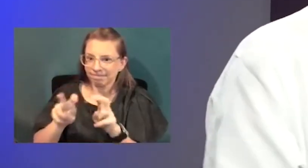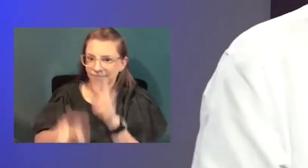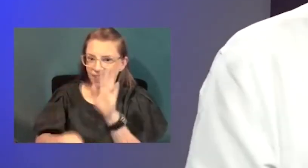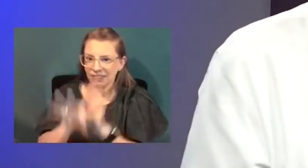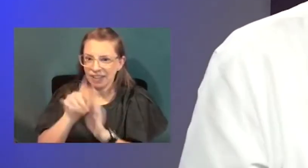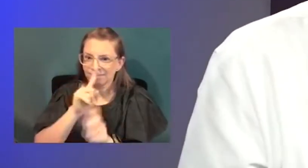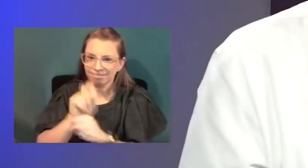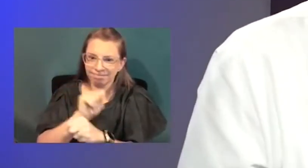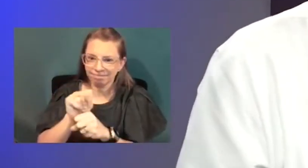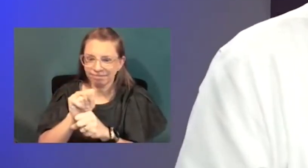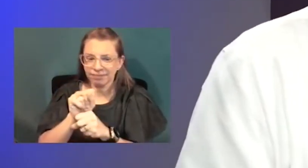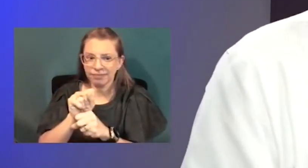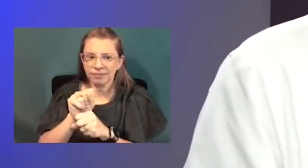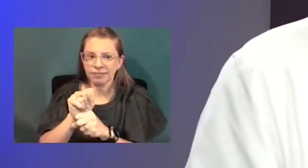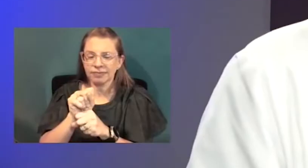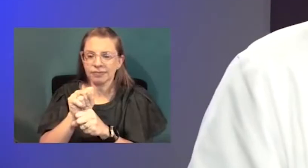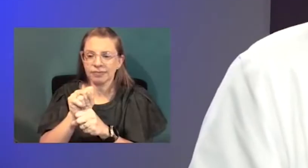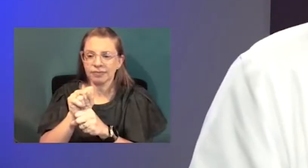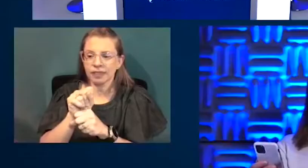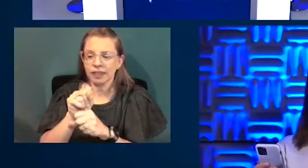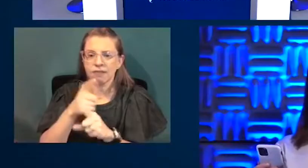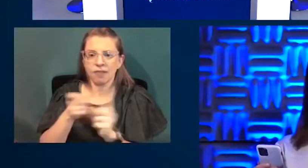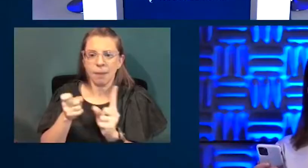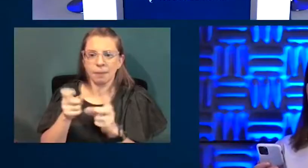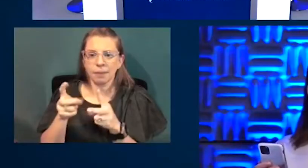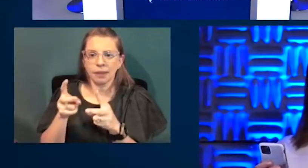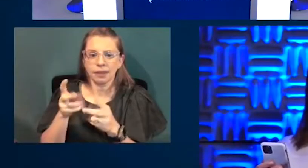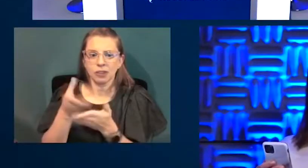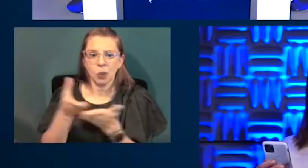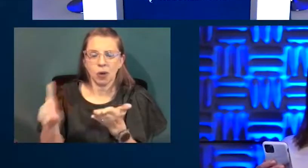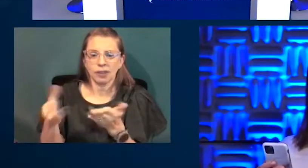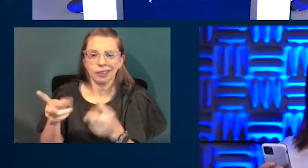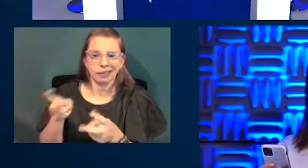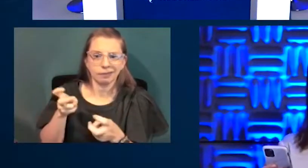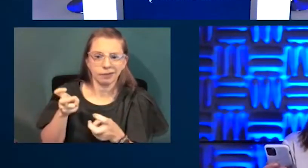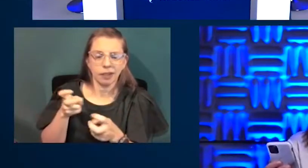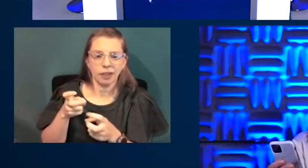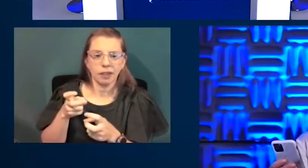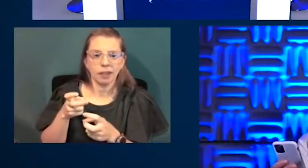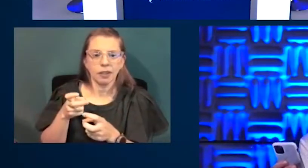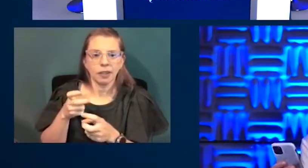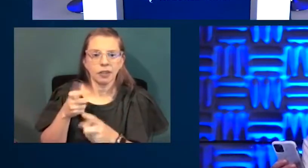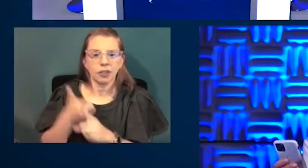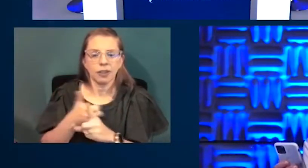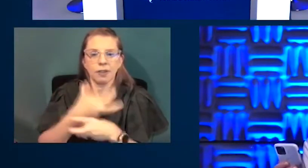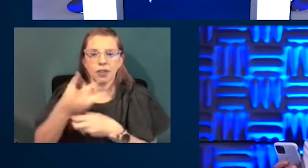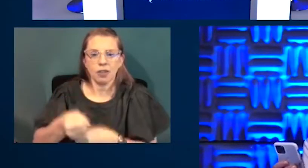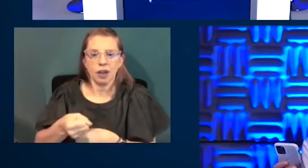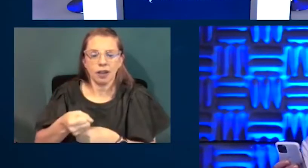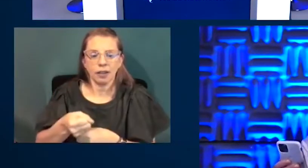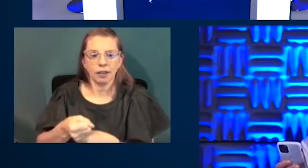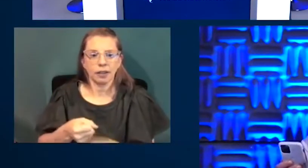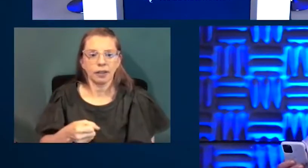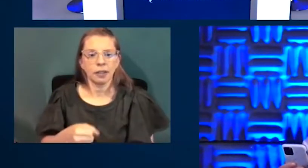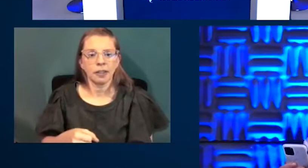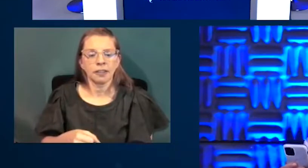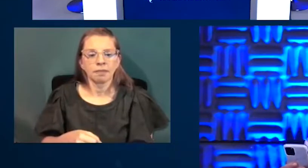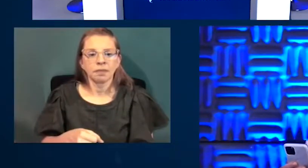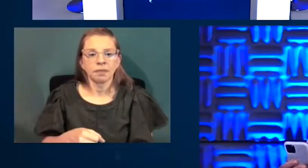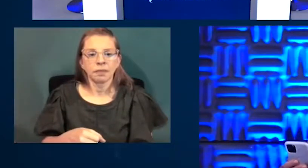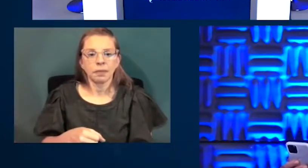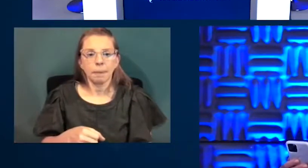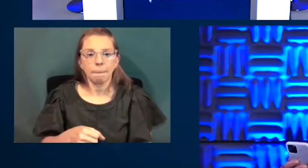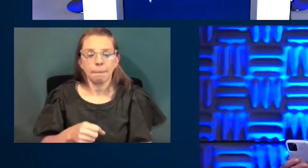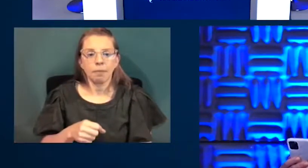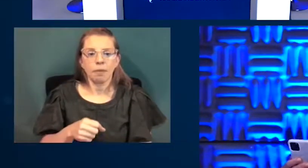information from sources that you can trust. So selfish is going to sources that, or has a person who's a politician who is citing a